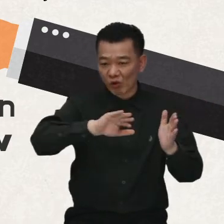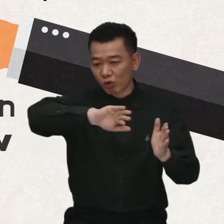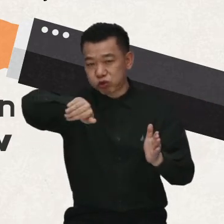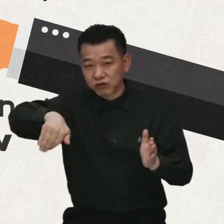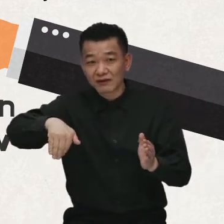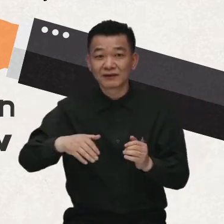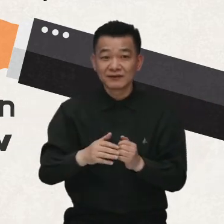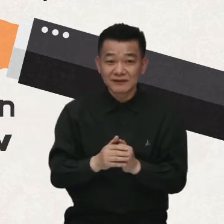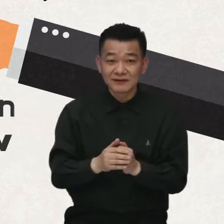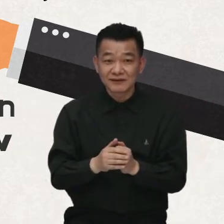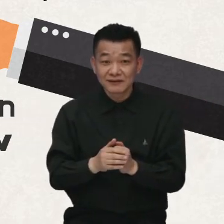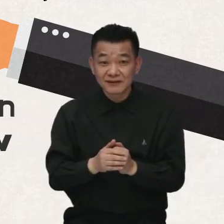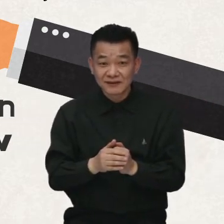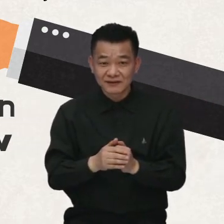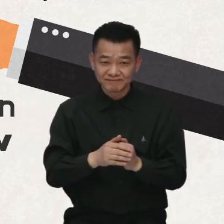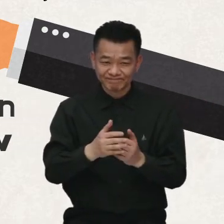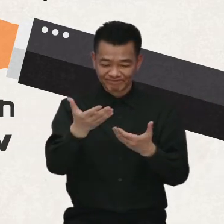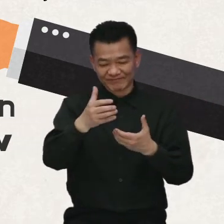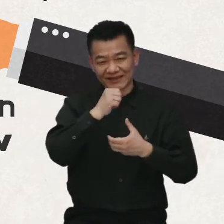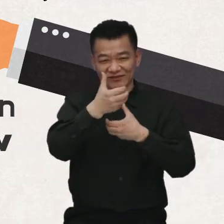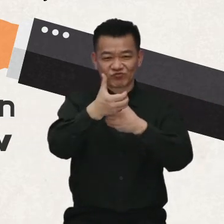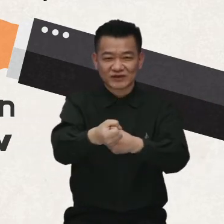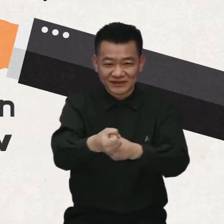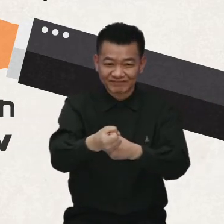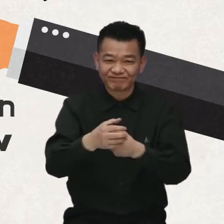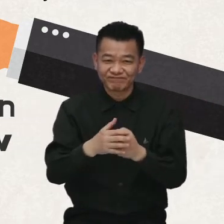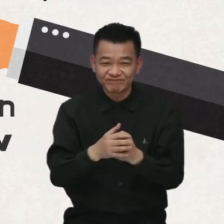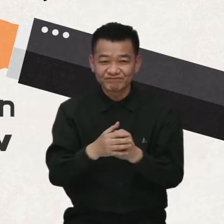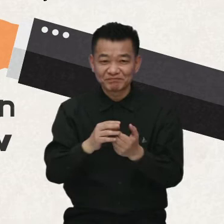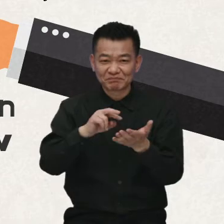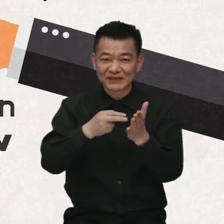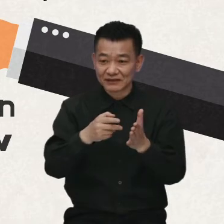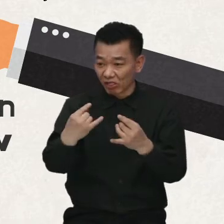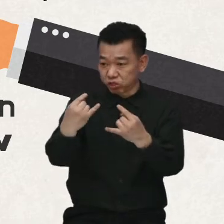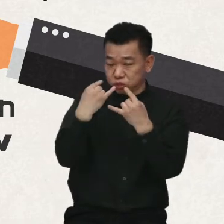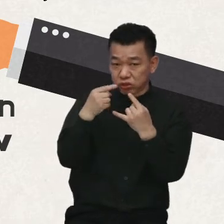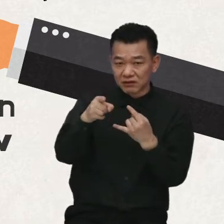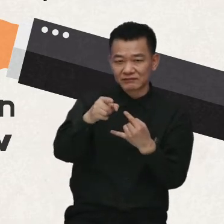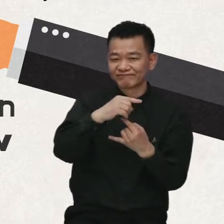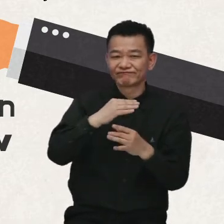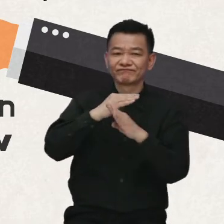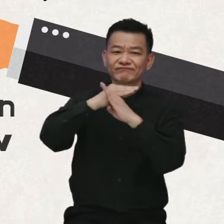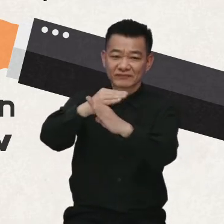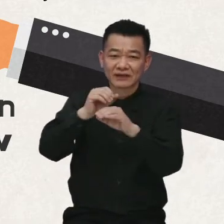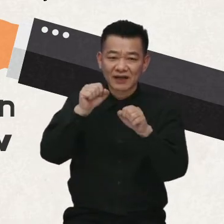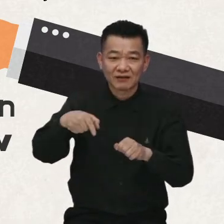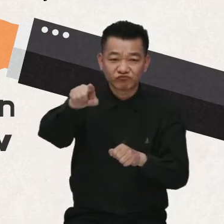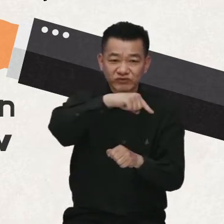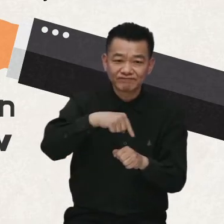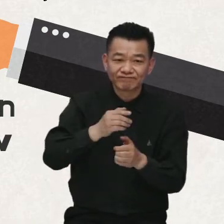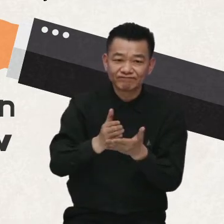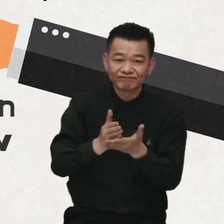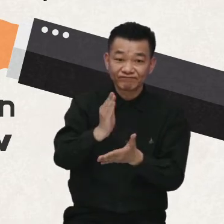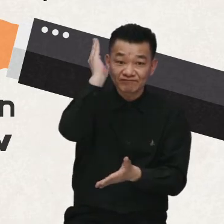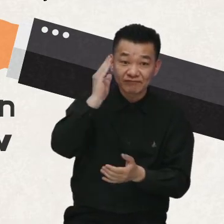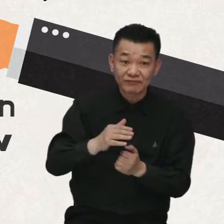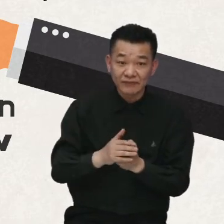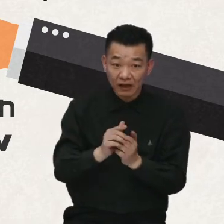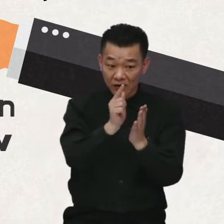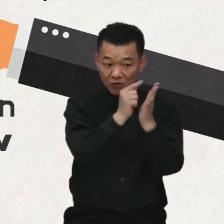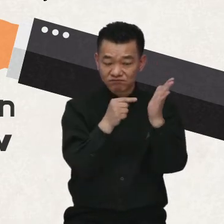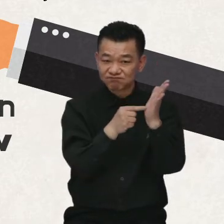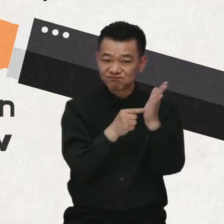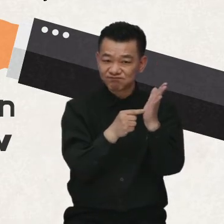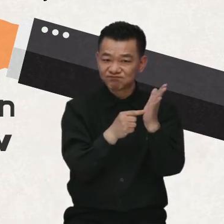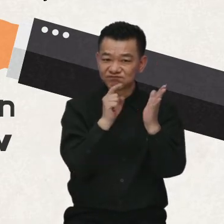of communication, or to unlawful attacks on his or her honor and reputation. Persons with disabilities have the right